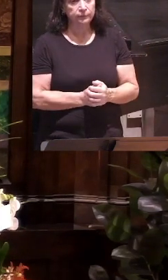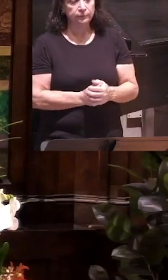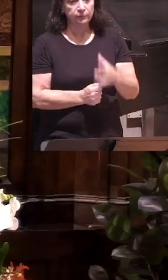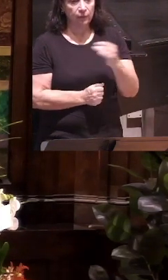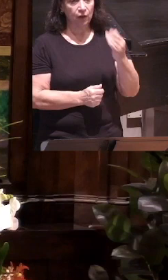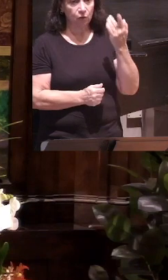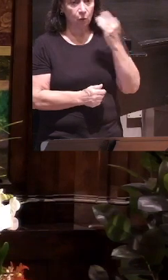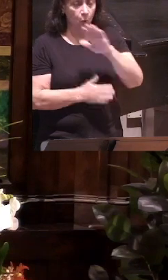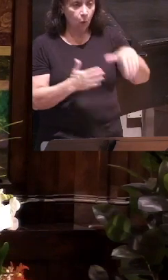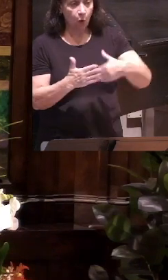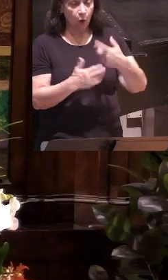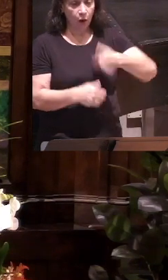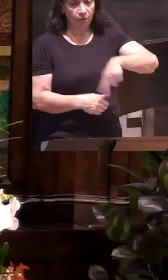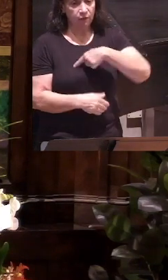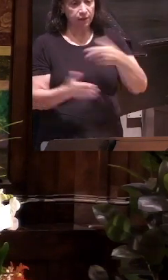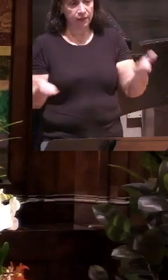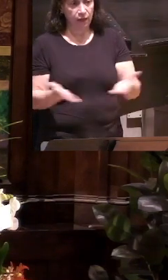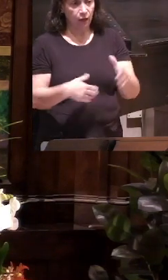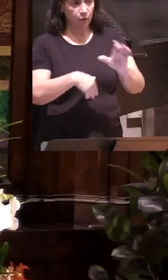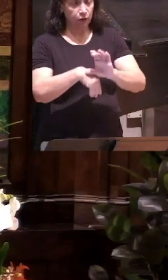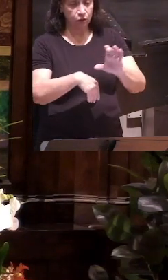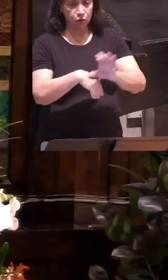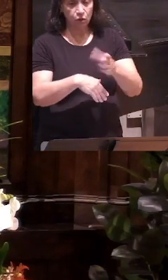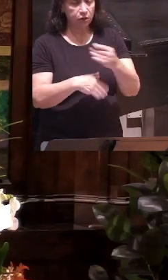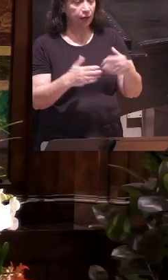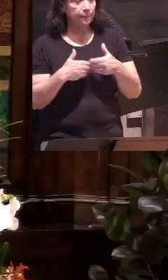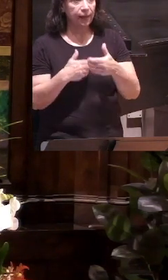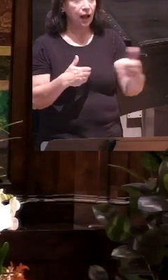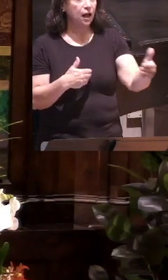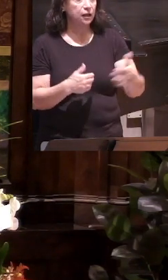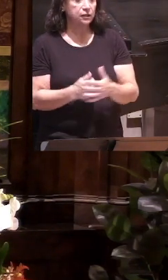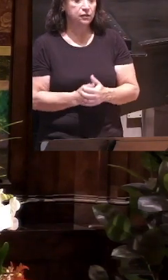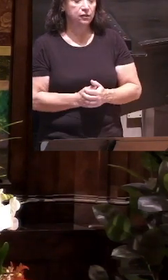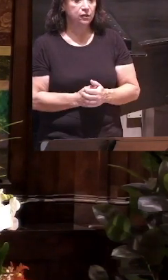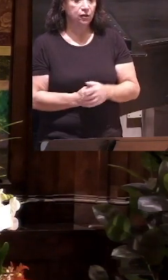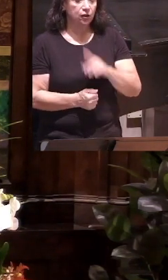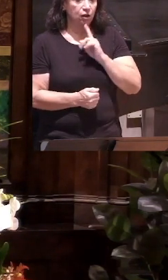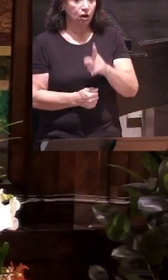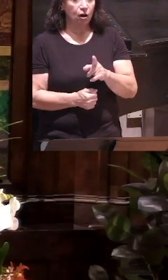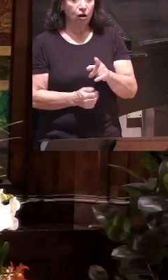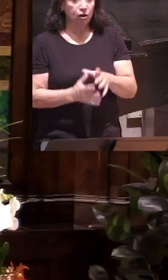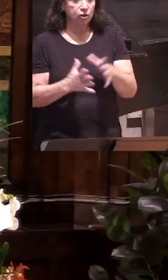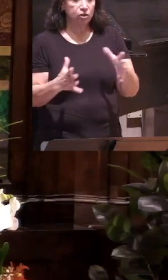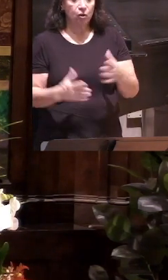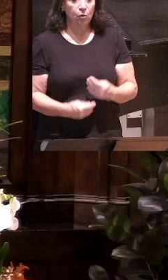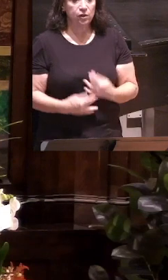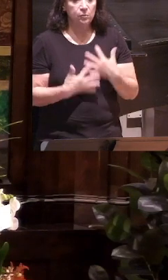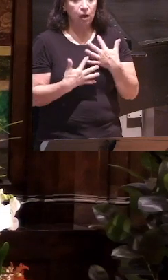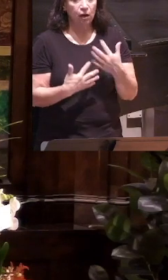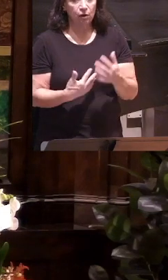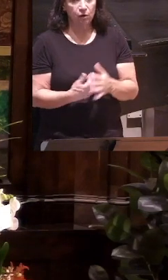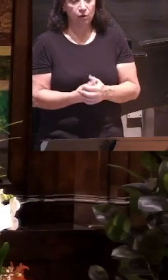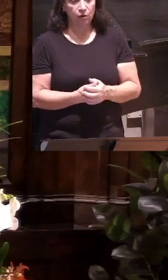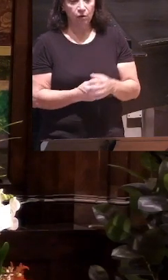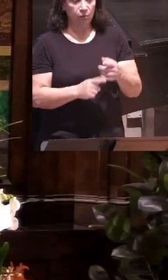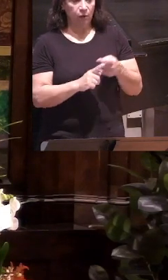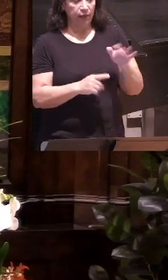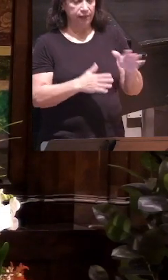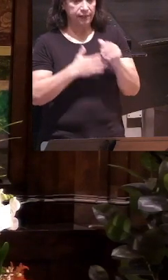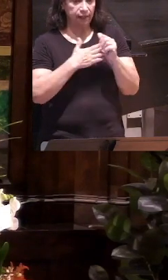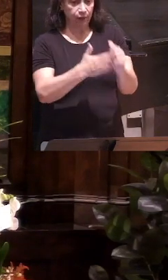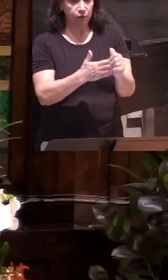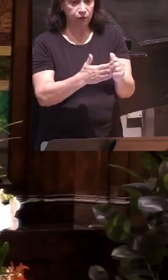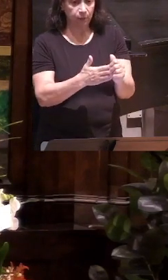and to all of us in this church and beyond are so inspired by his